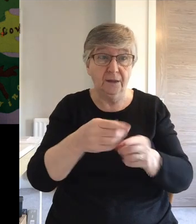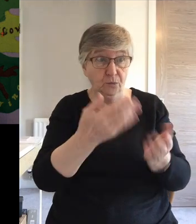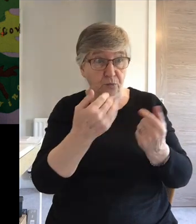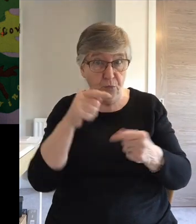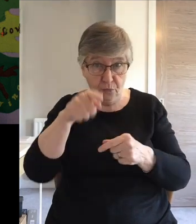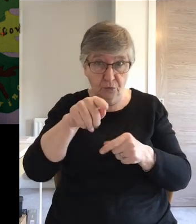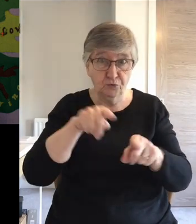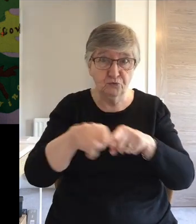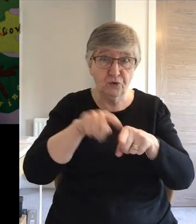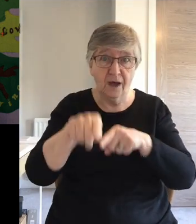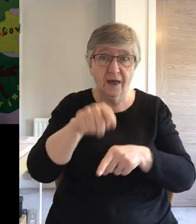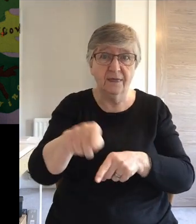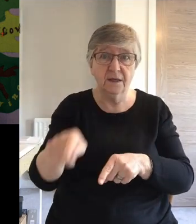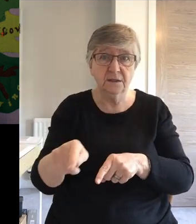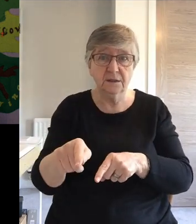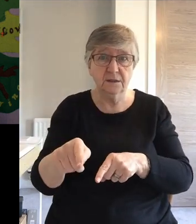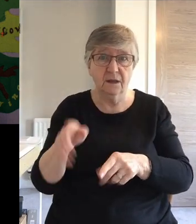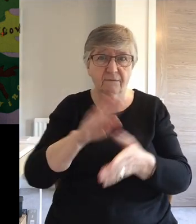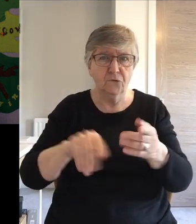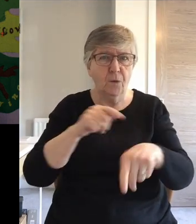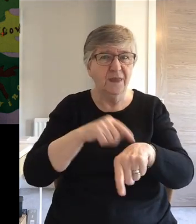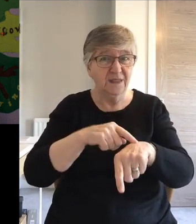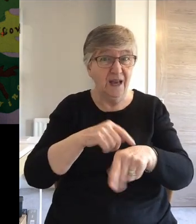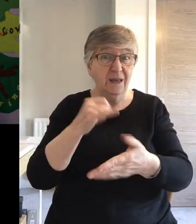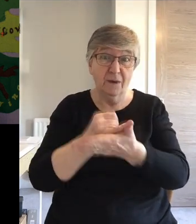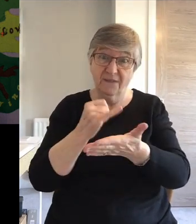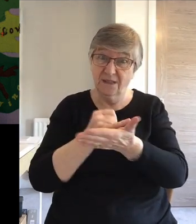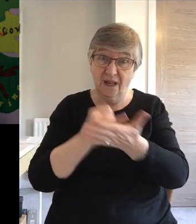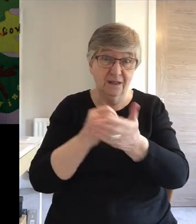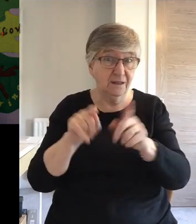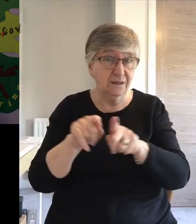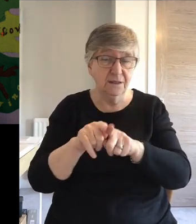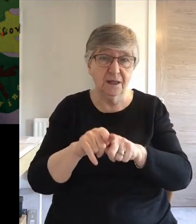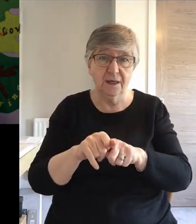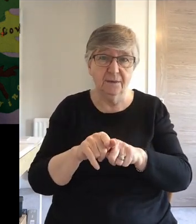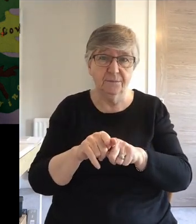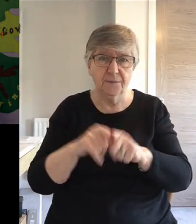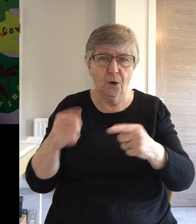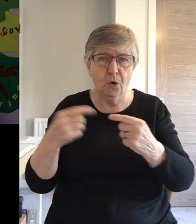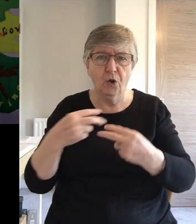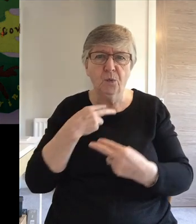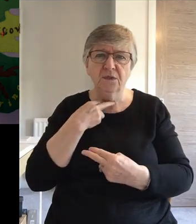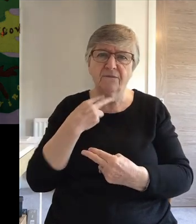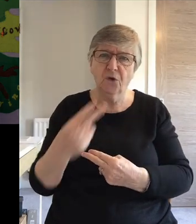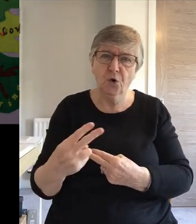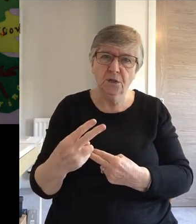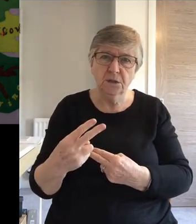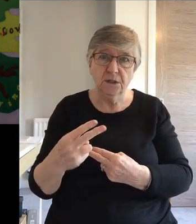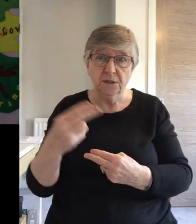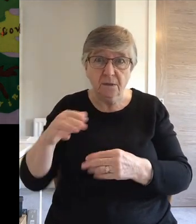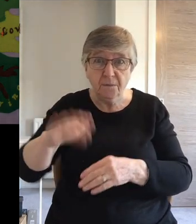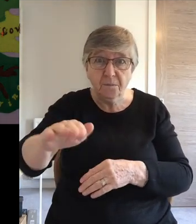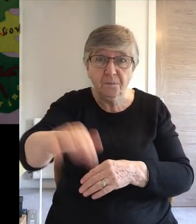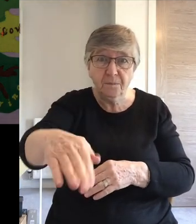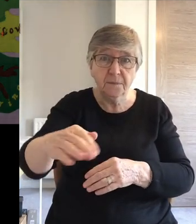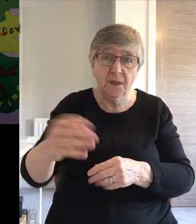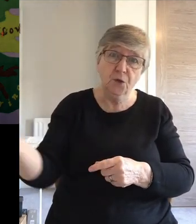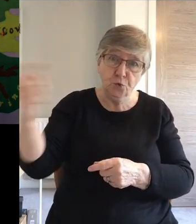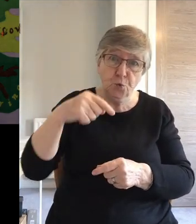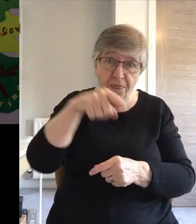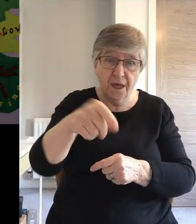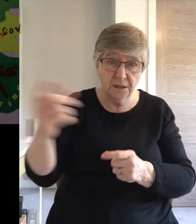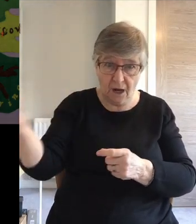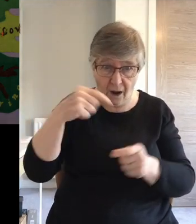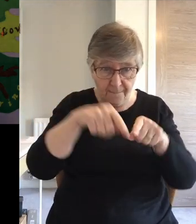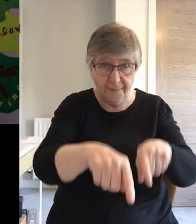different ways of seeing the world, at least since the time of the fall. There have always been voices clamoring for attention.